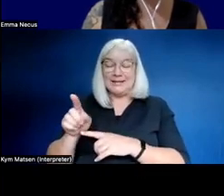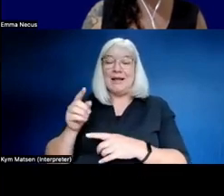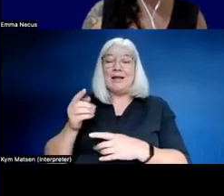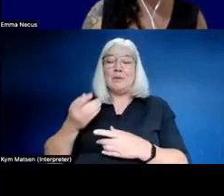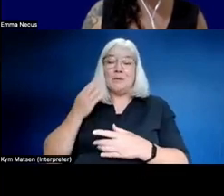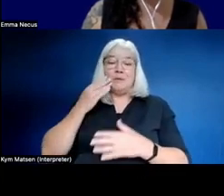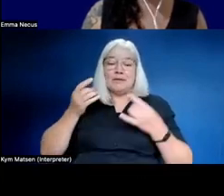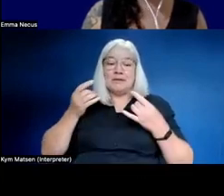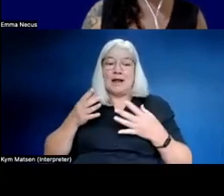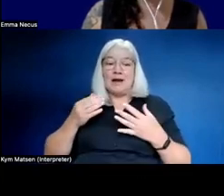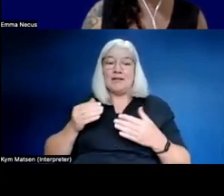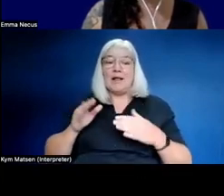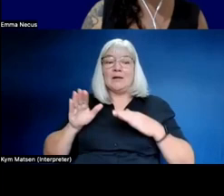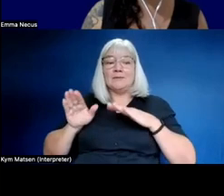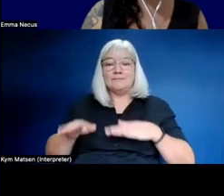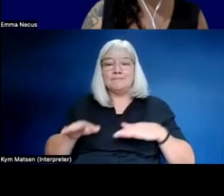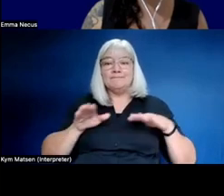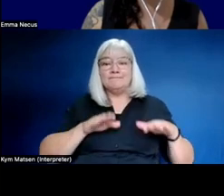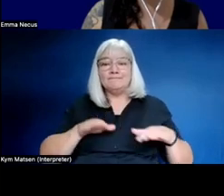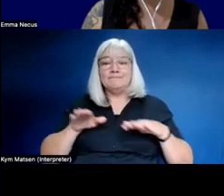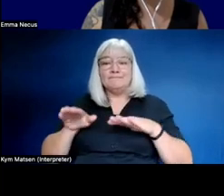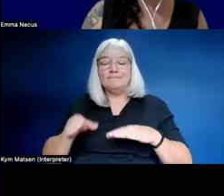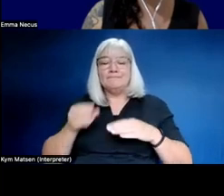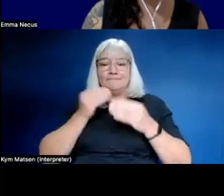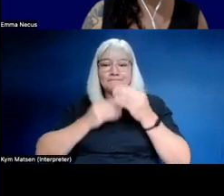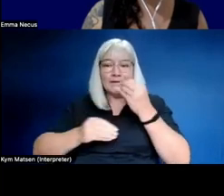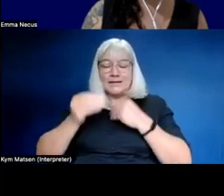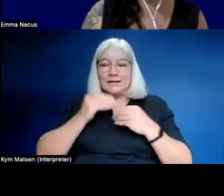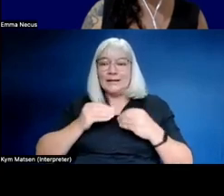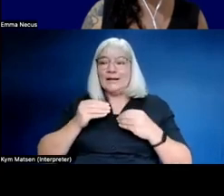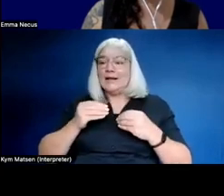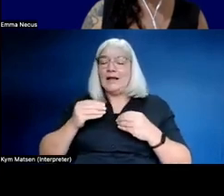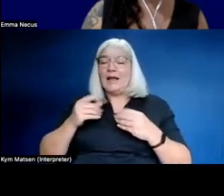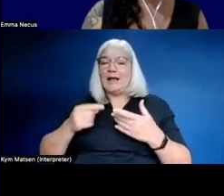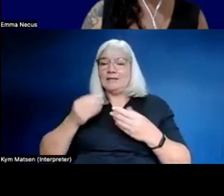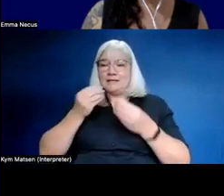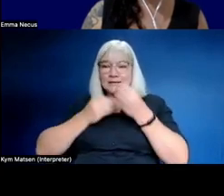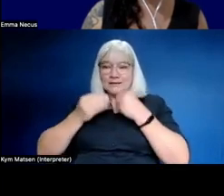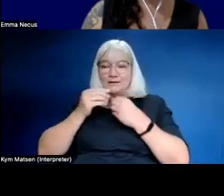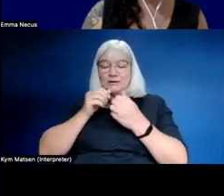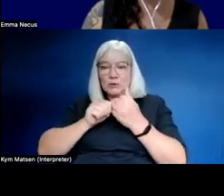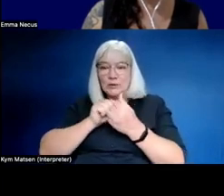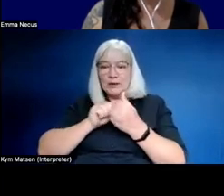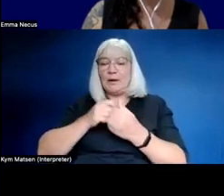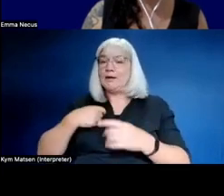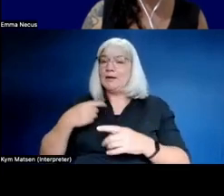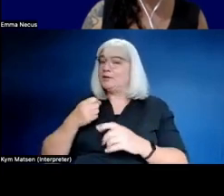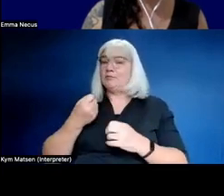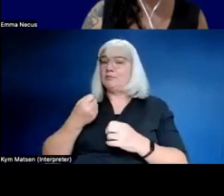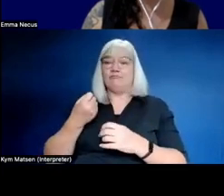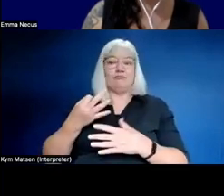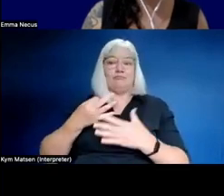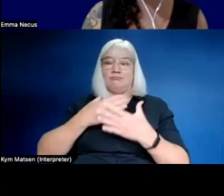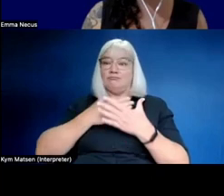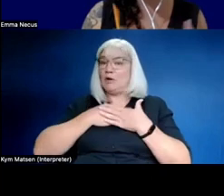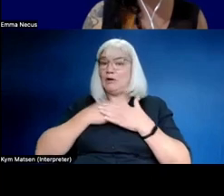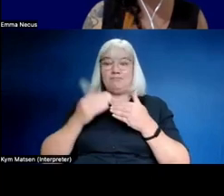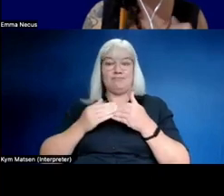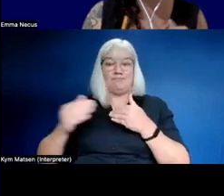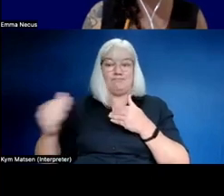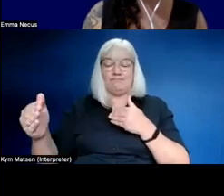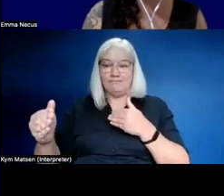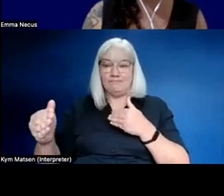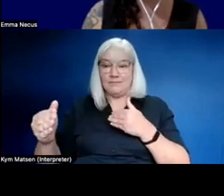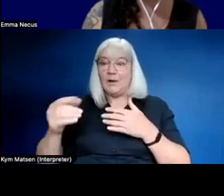practice, whereas before she was choking on most meals. And when I say choking, I mean needing an adult to tap her on the back and help